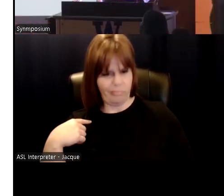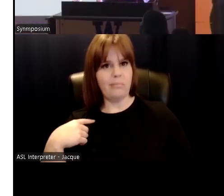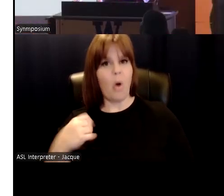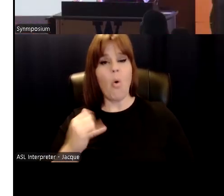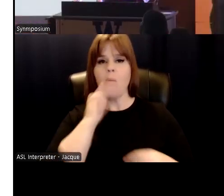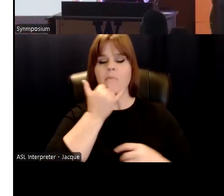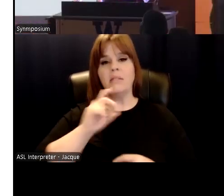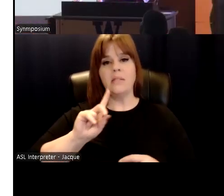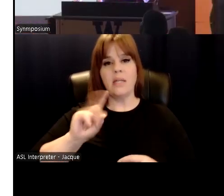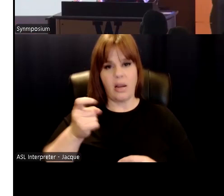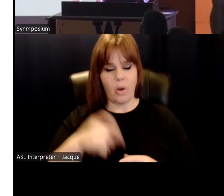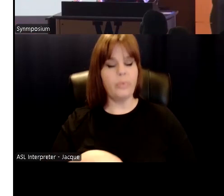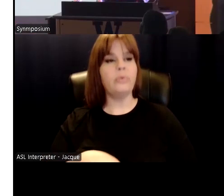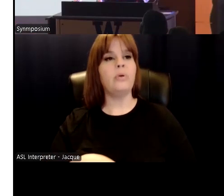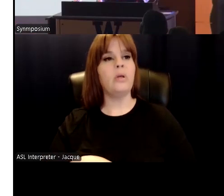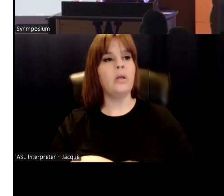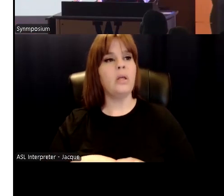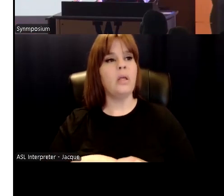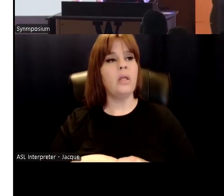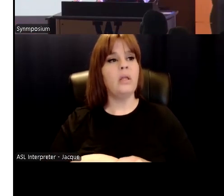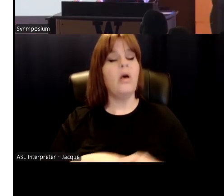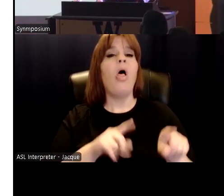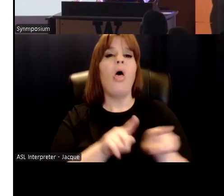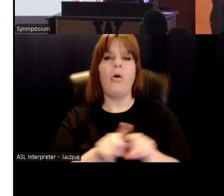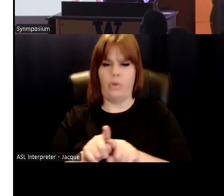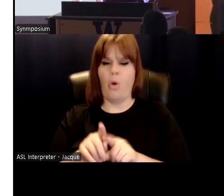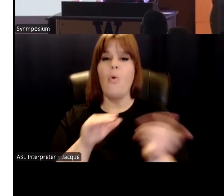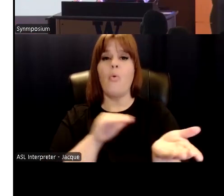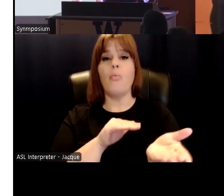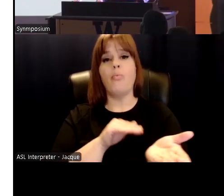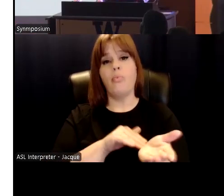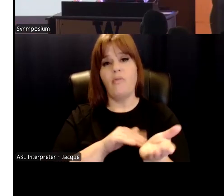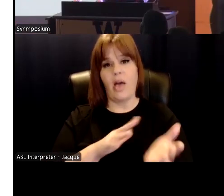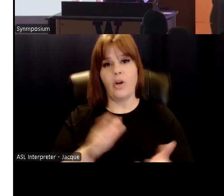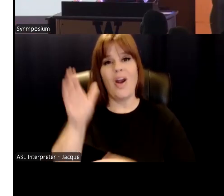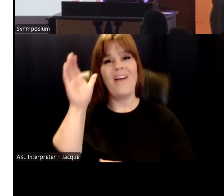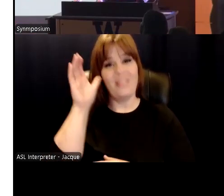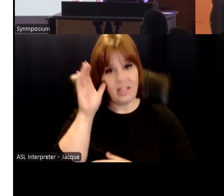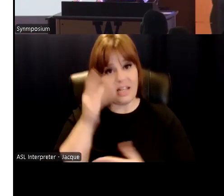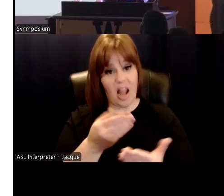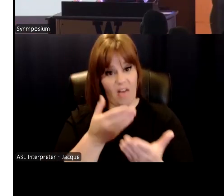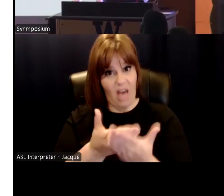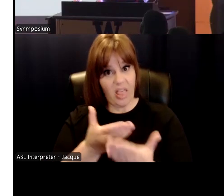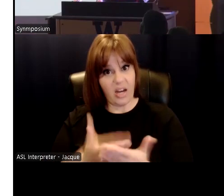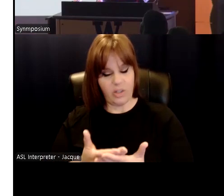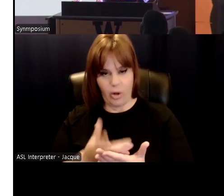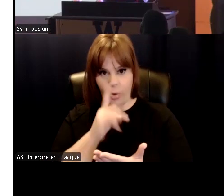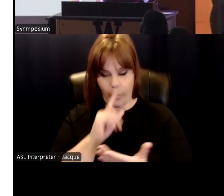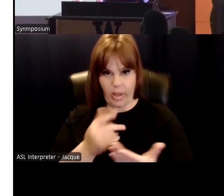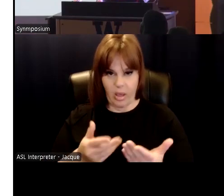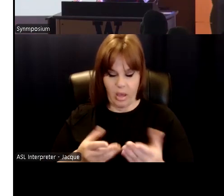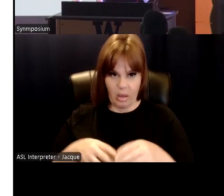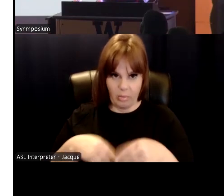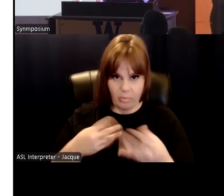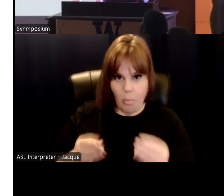misdiagnose. And by the same token, provider listening and validation really facilitated access to care. One